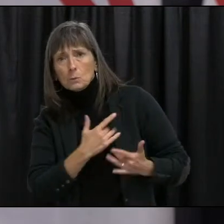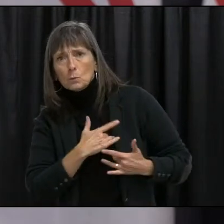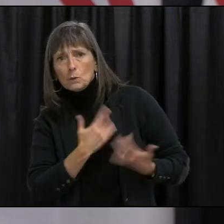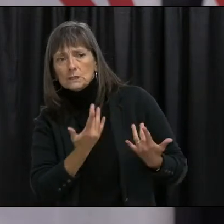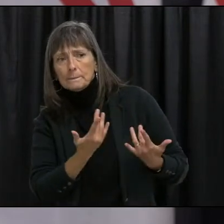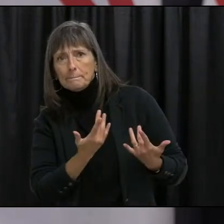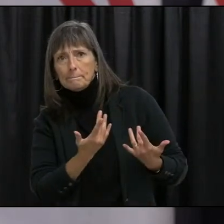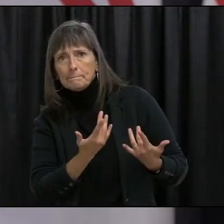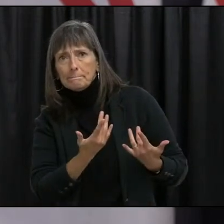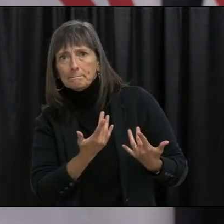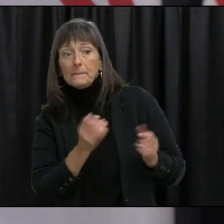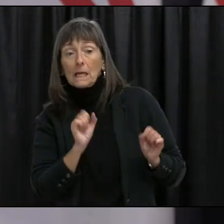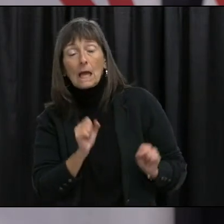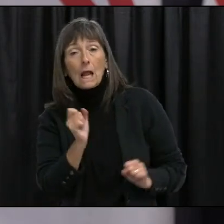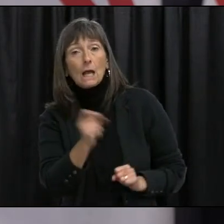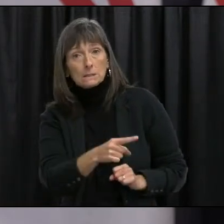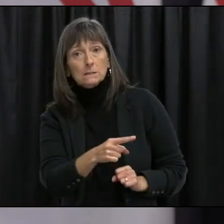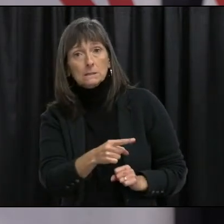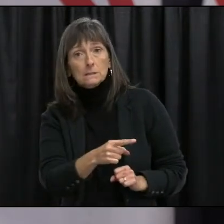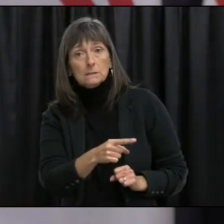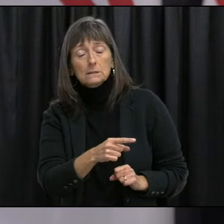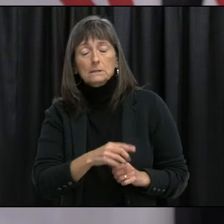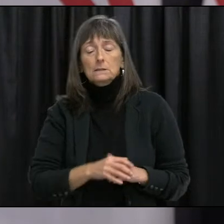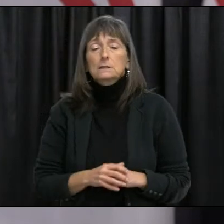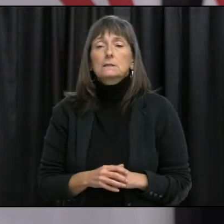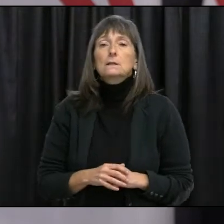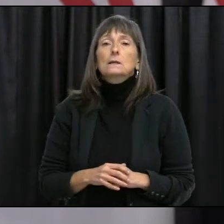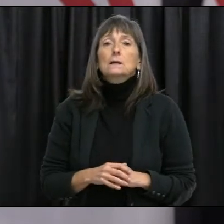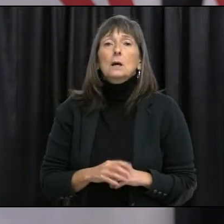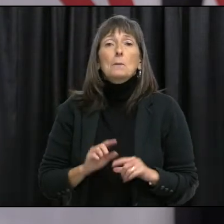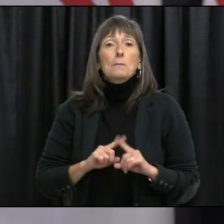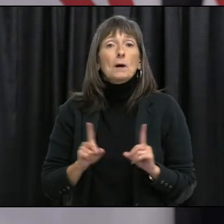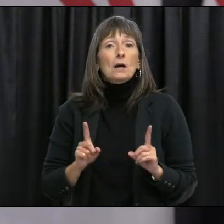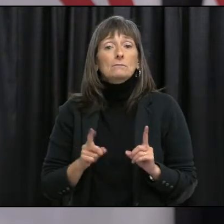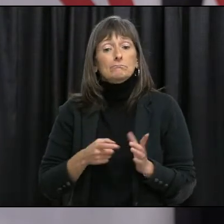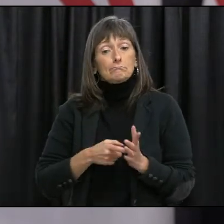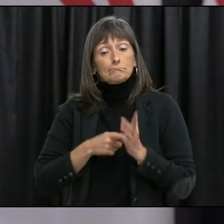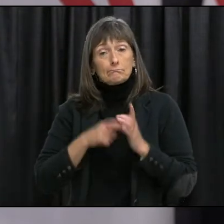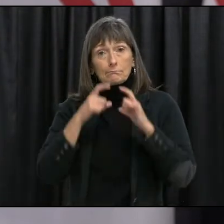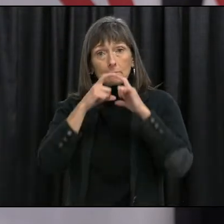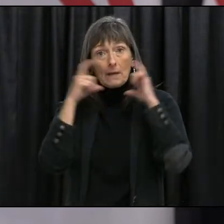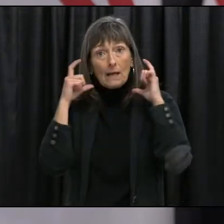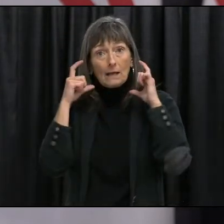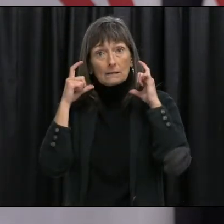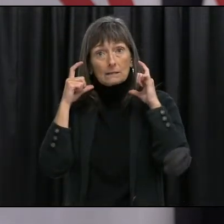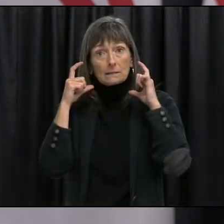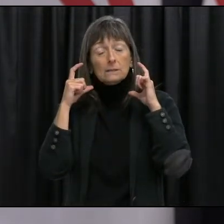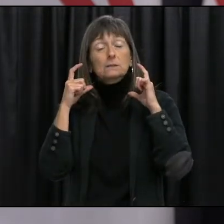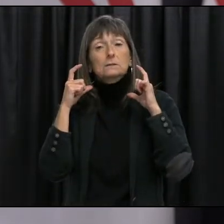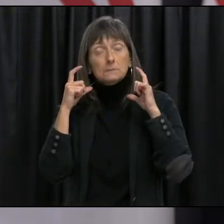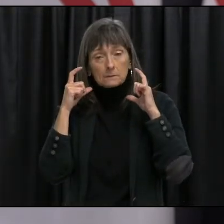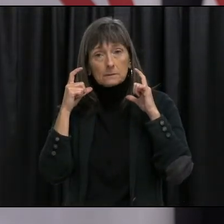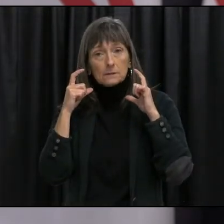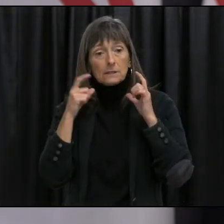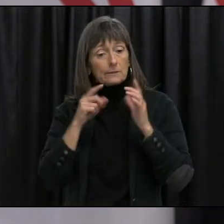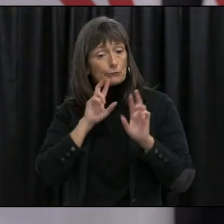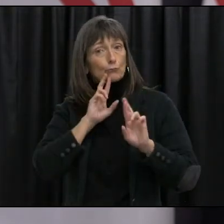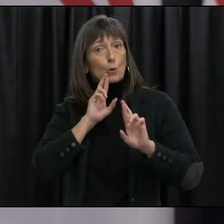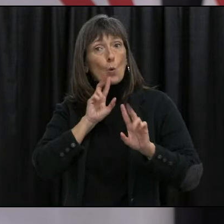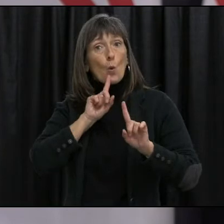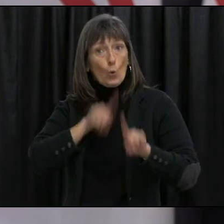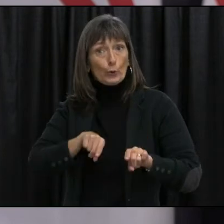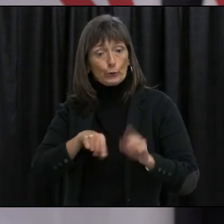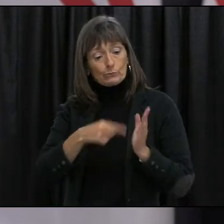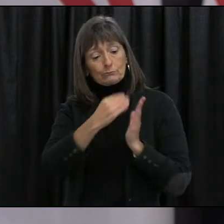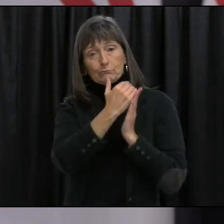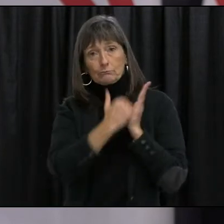explanation. But at the end of the day, the mask requirement is there in the special measures order,